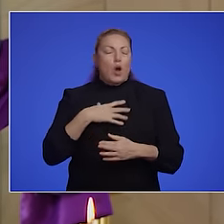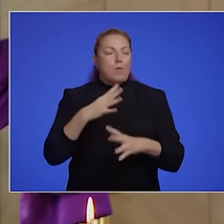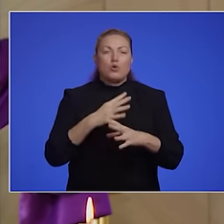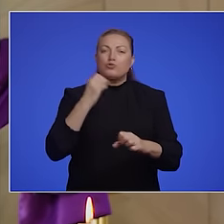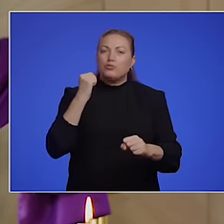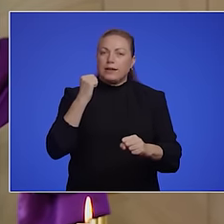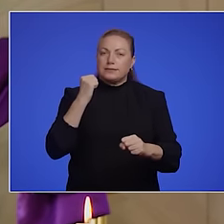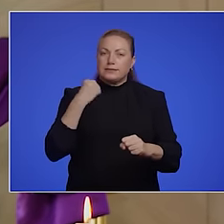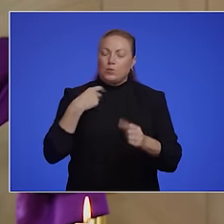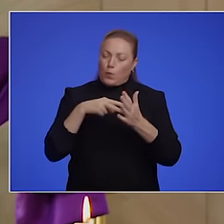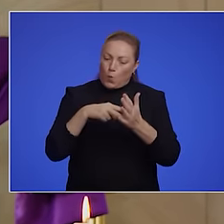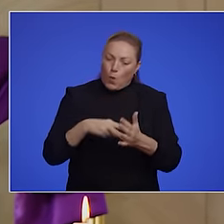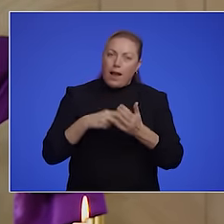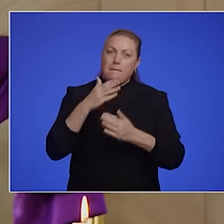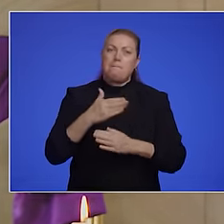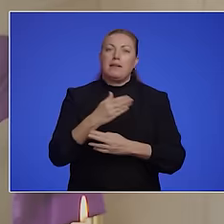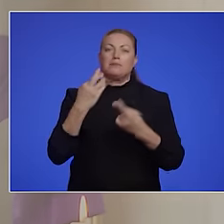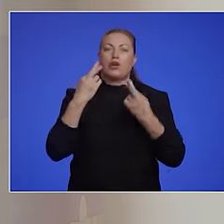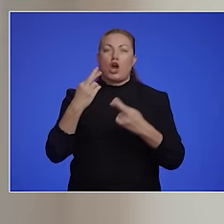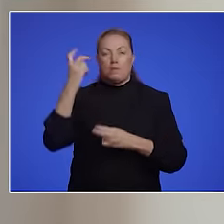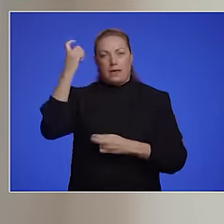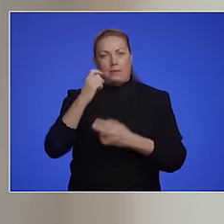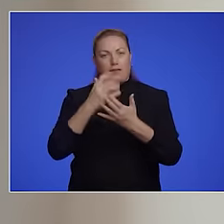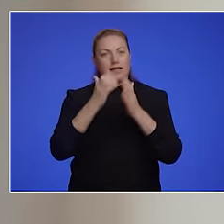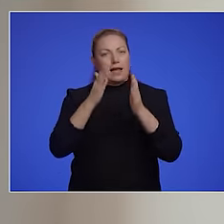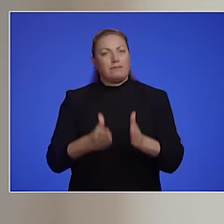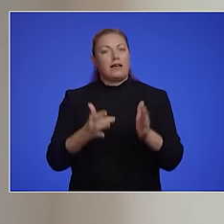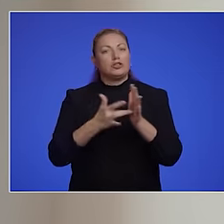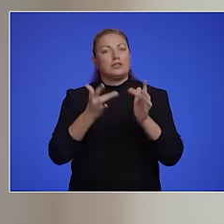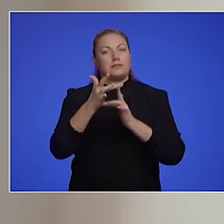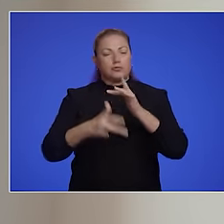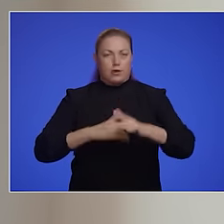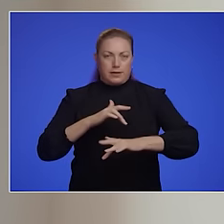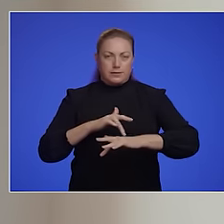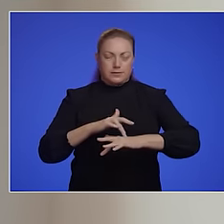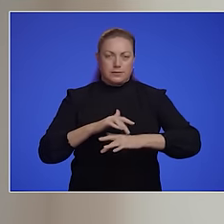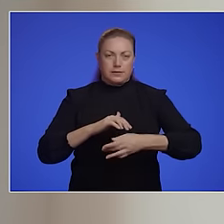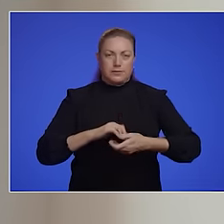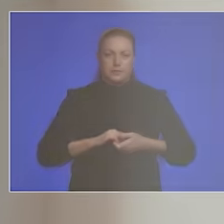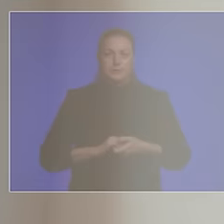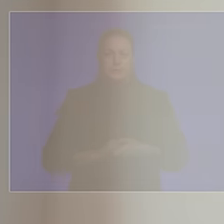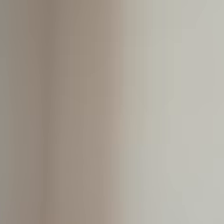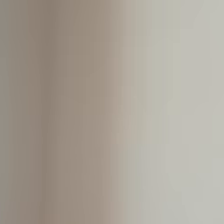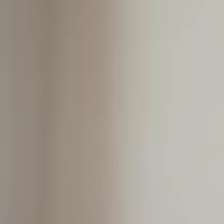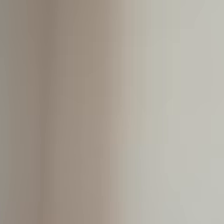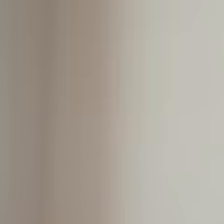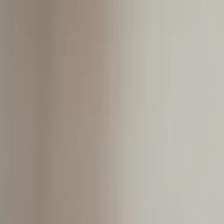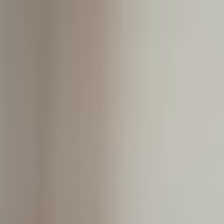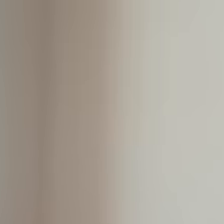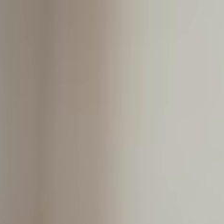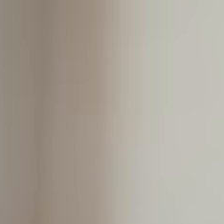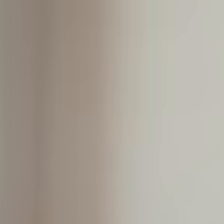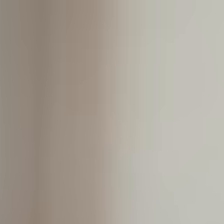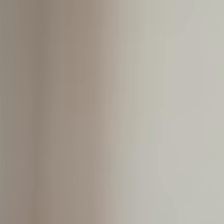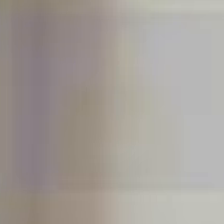As we await the blessed hope In the coming of our Saviour, Jesus Christ For the kingdom and the power and the glory are yours